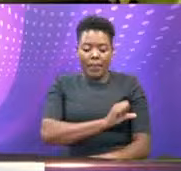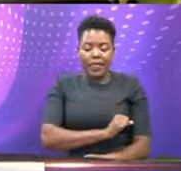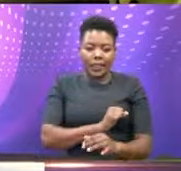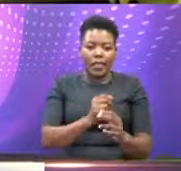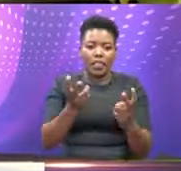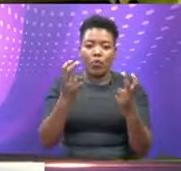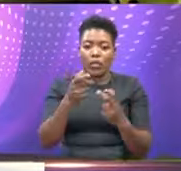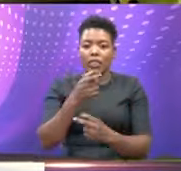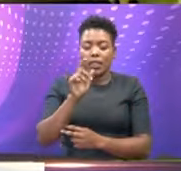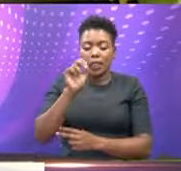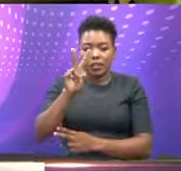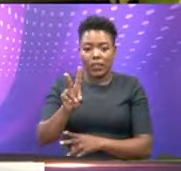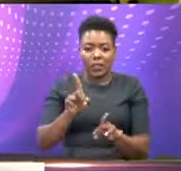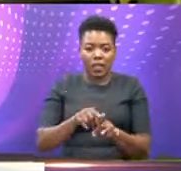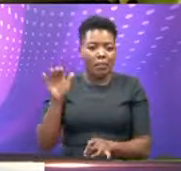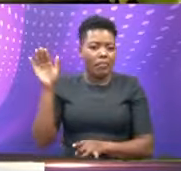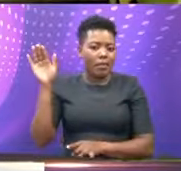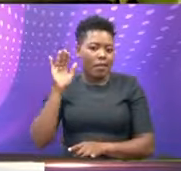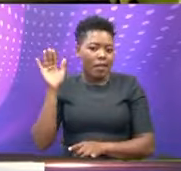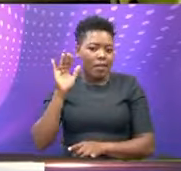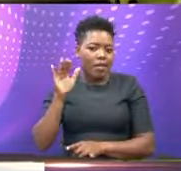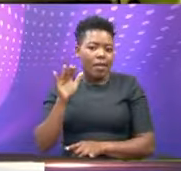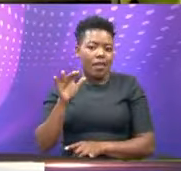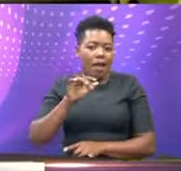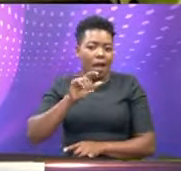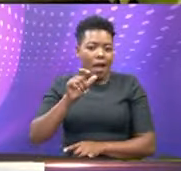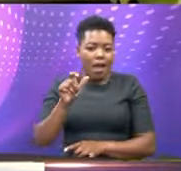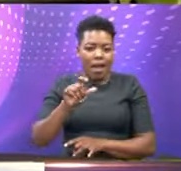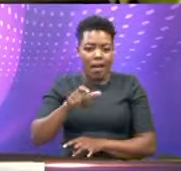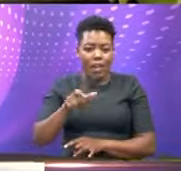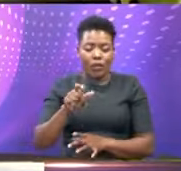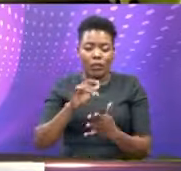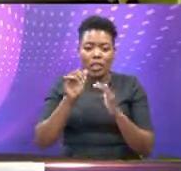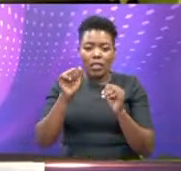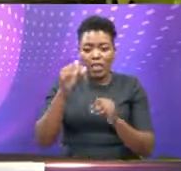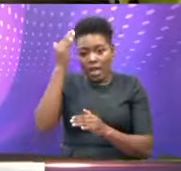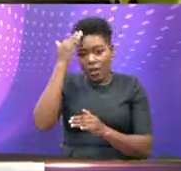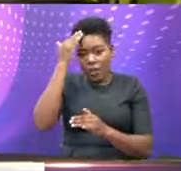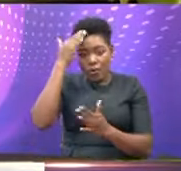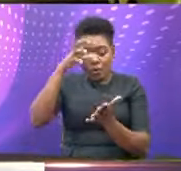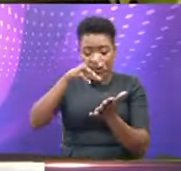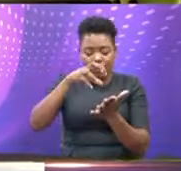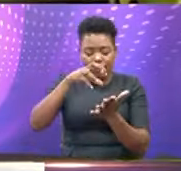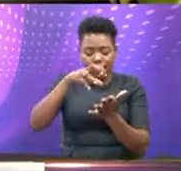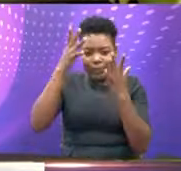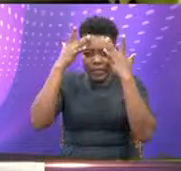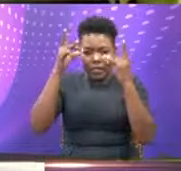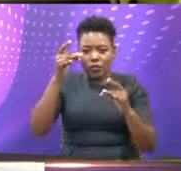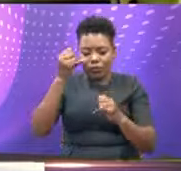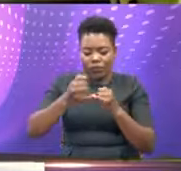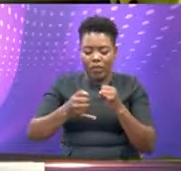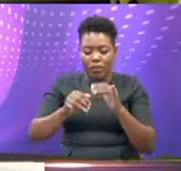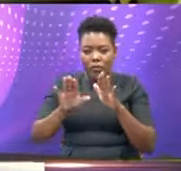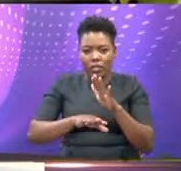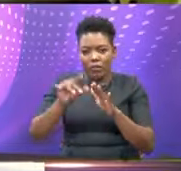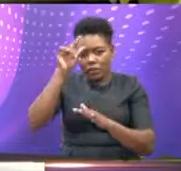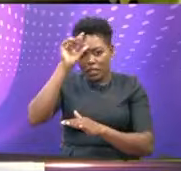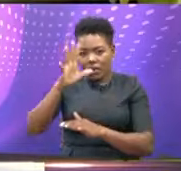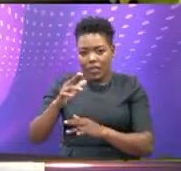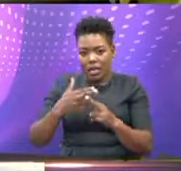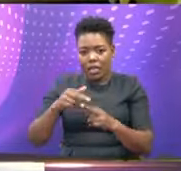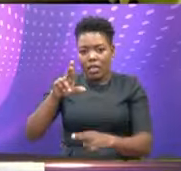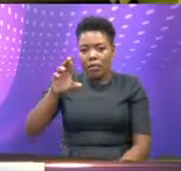jowi kaachiel kod tiko itgi e nyakalondo mar ng'eyo chal mar jalup gavana mar kaunti no Dr. Robert Monda,